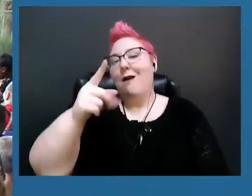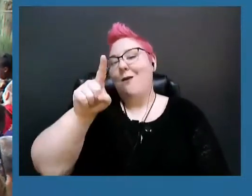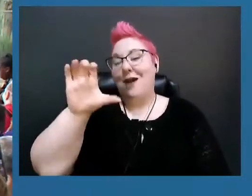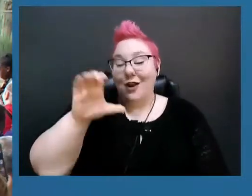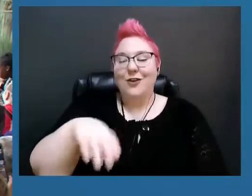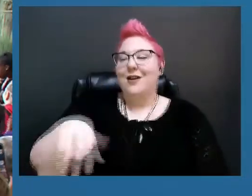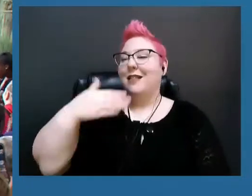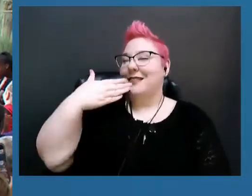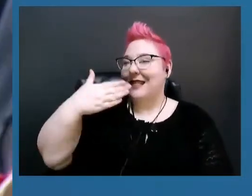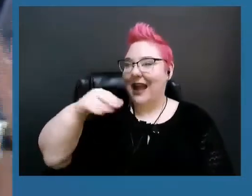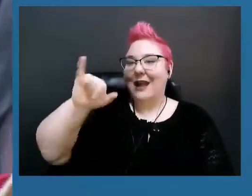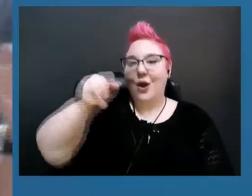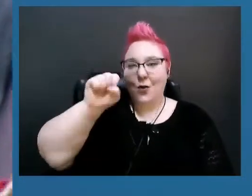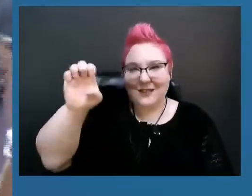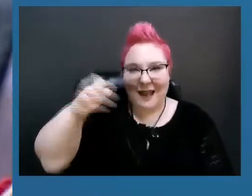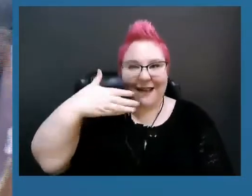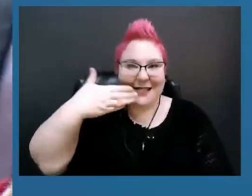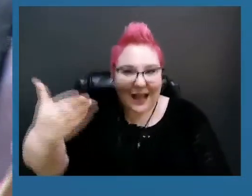round of applause for Jose.